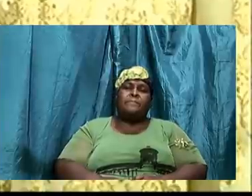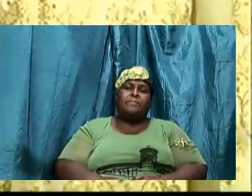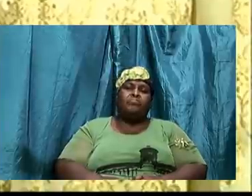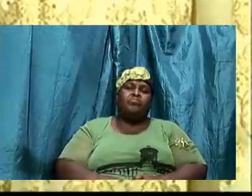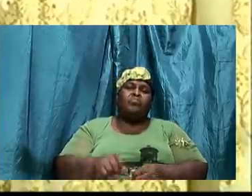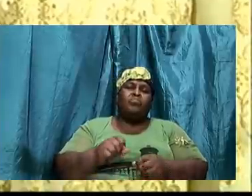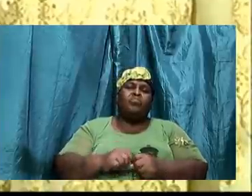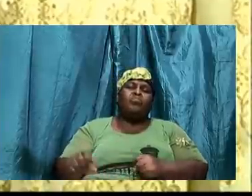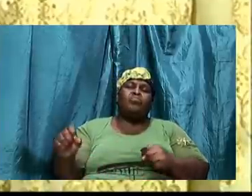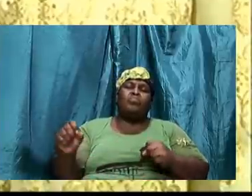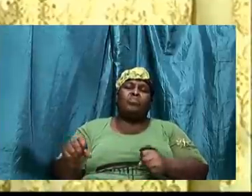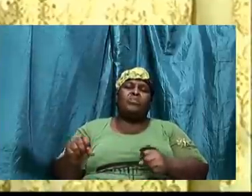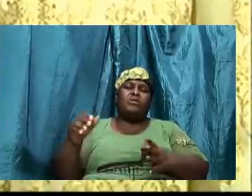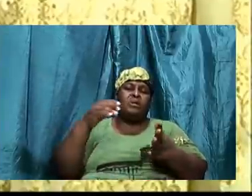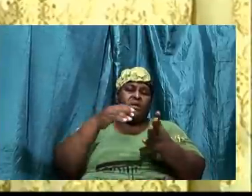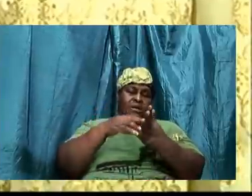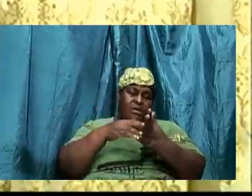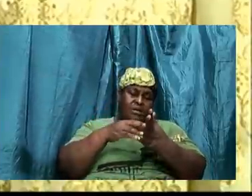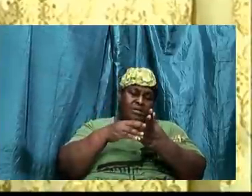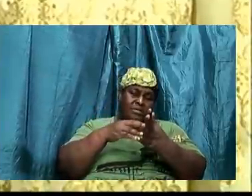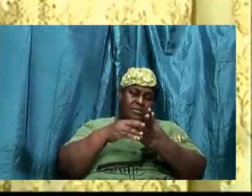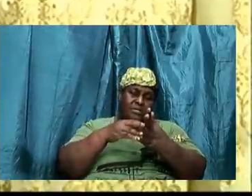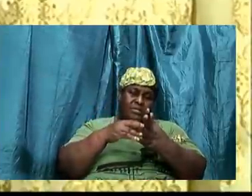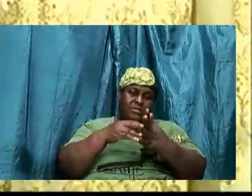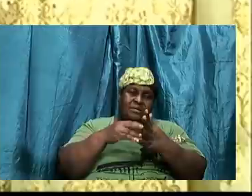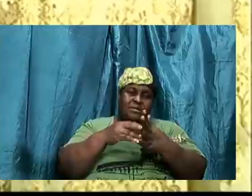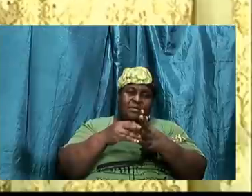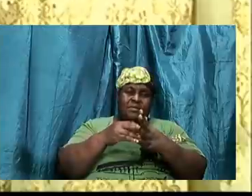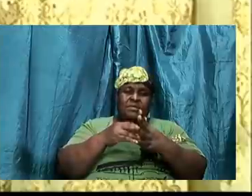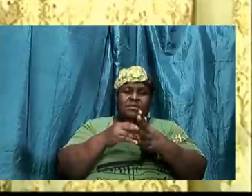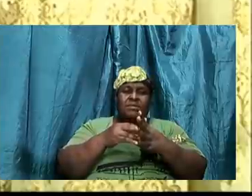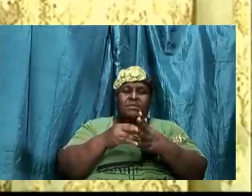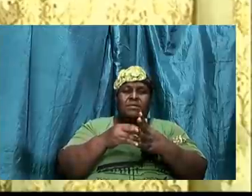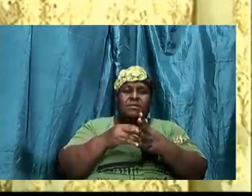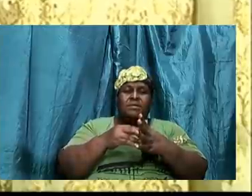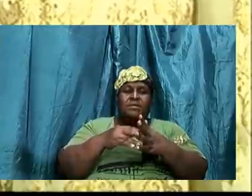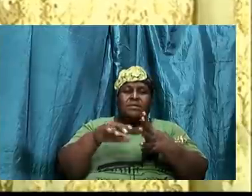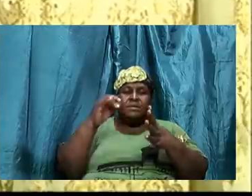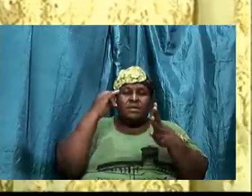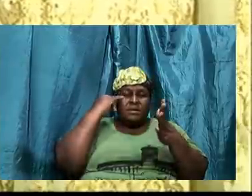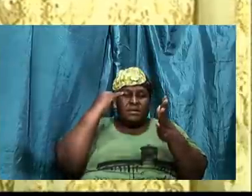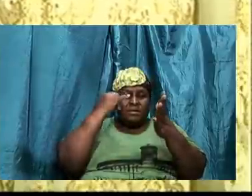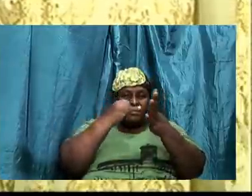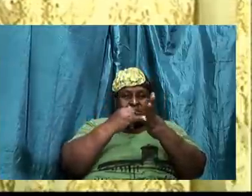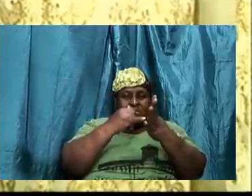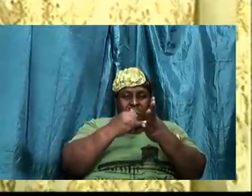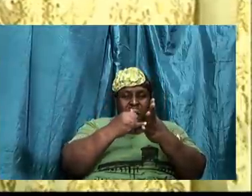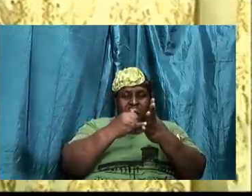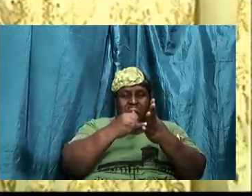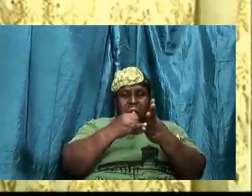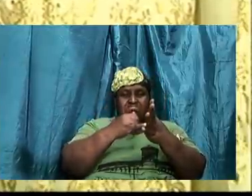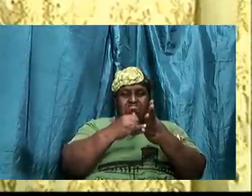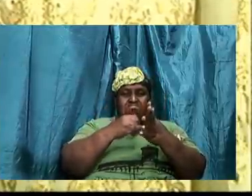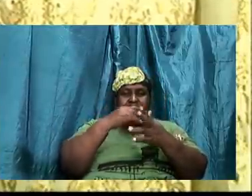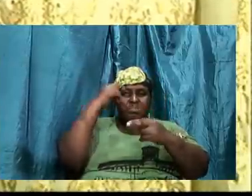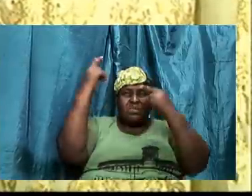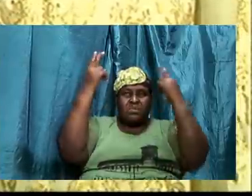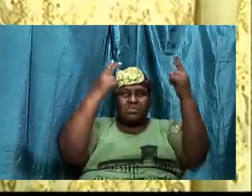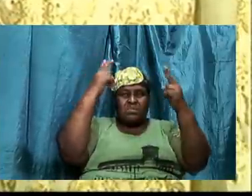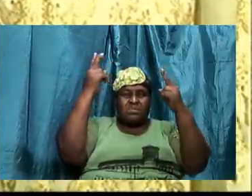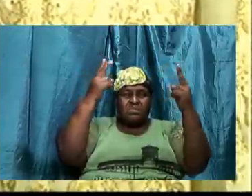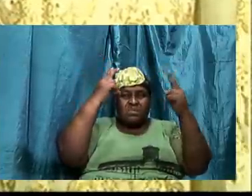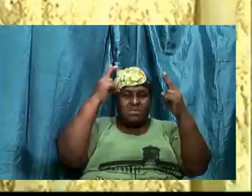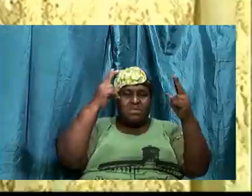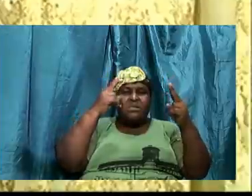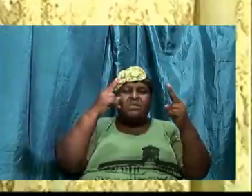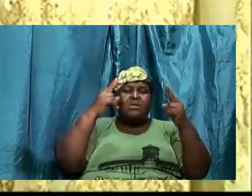So, again, we are dealing with identifying and overcoming the